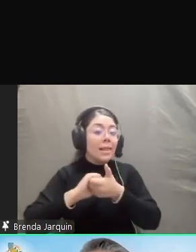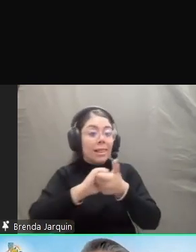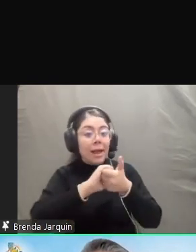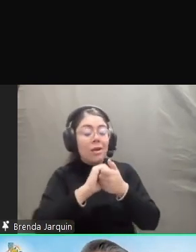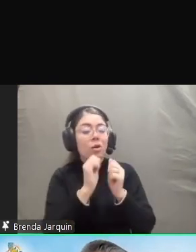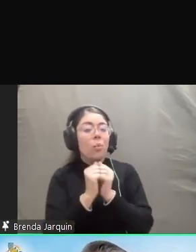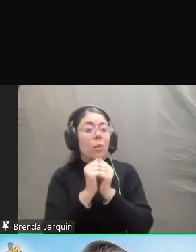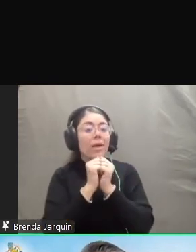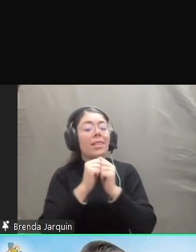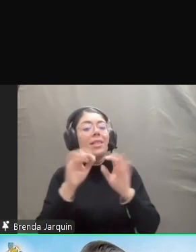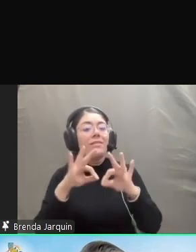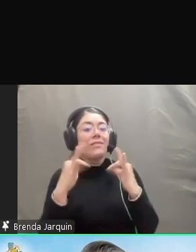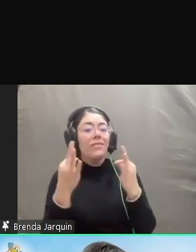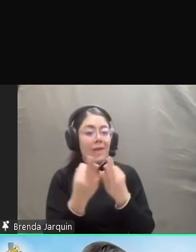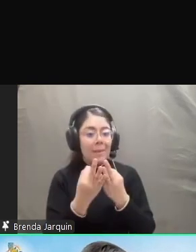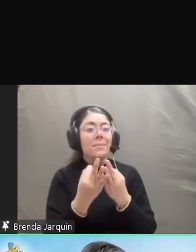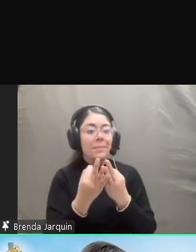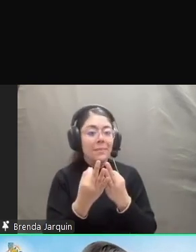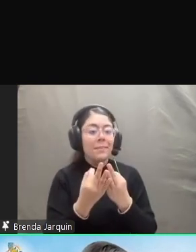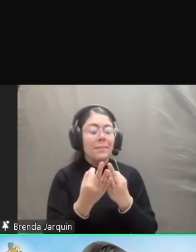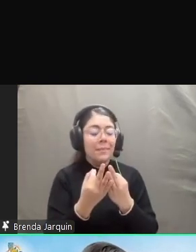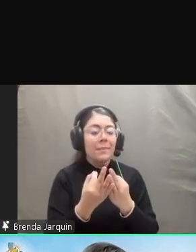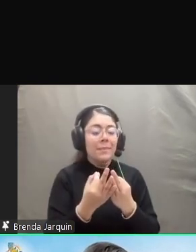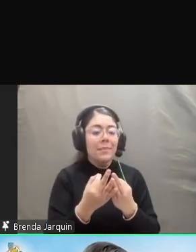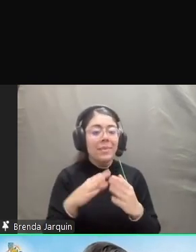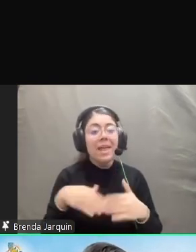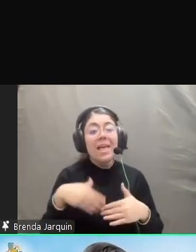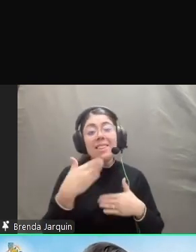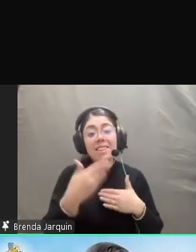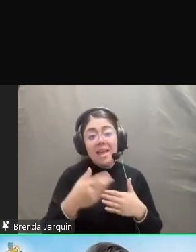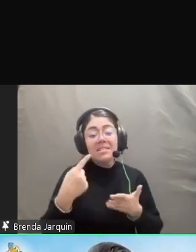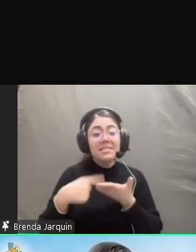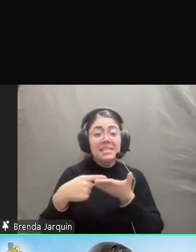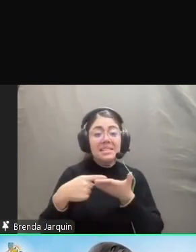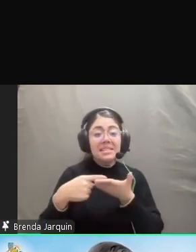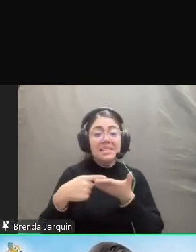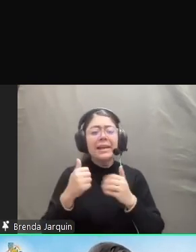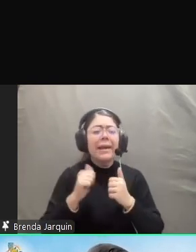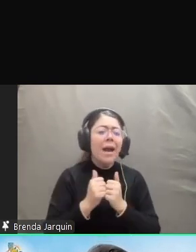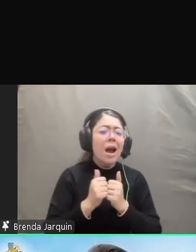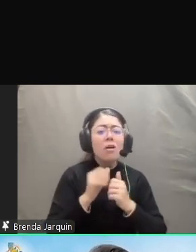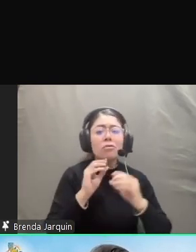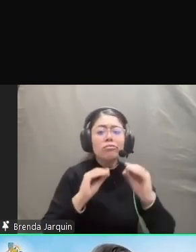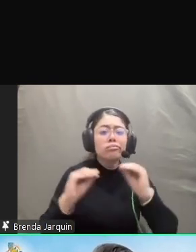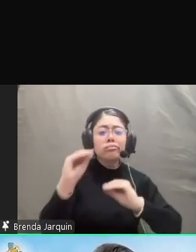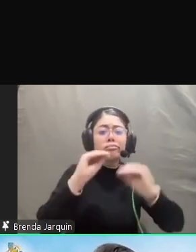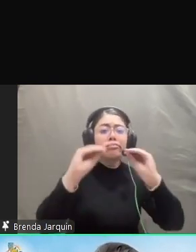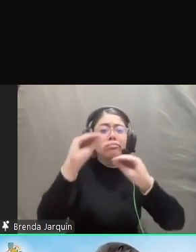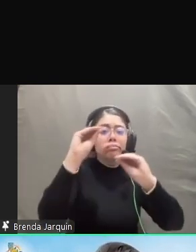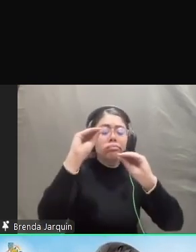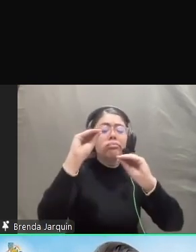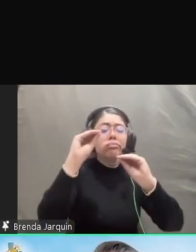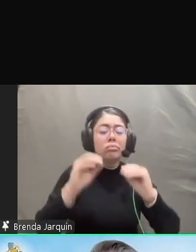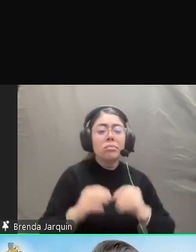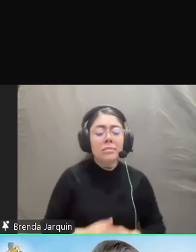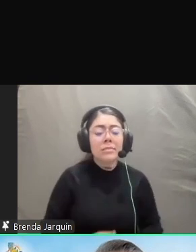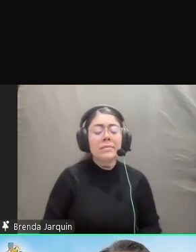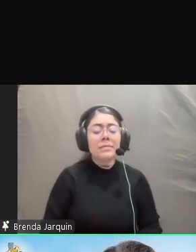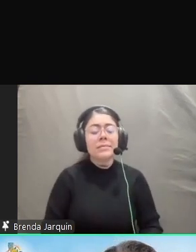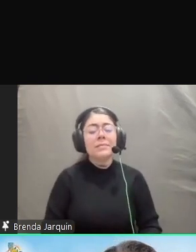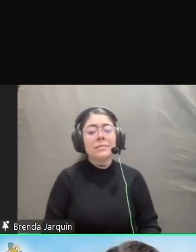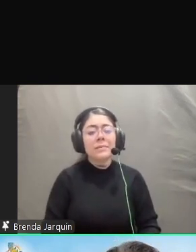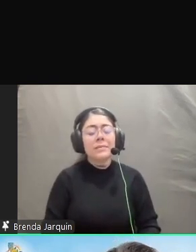second point to really discuss in organizing your collaboration is recruiting and convening